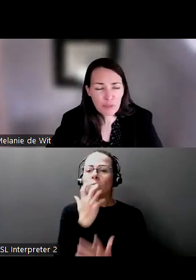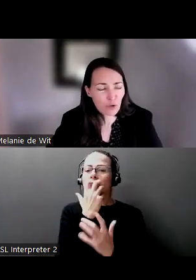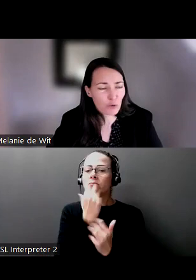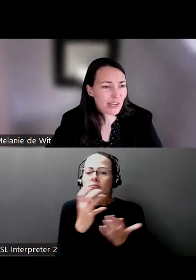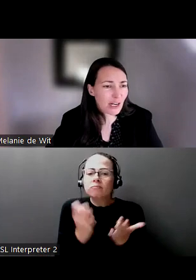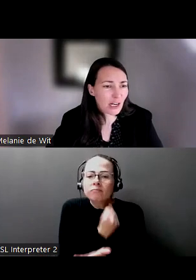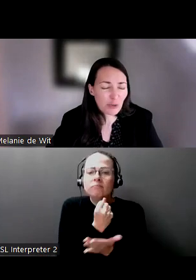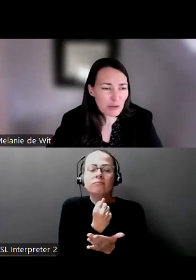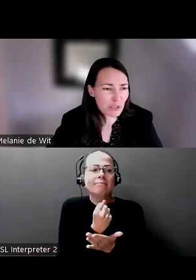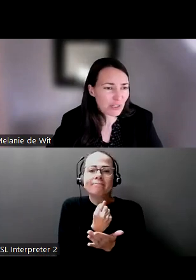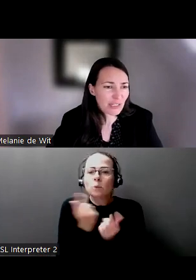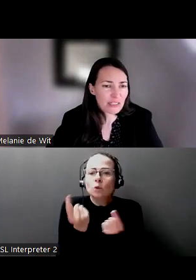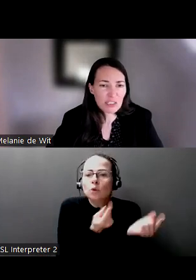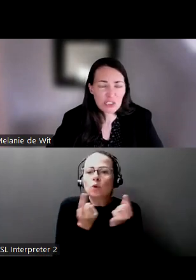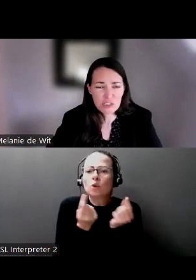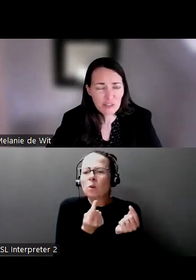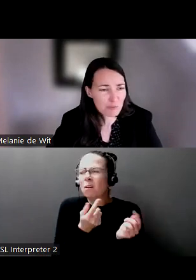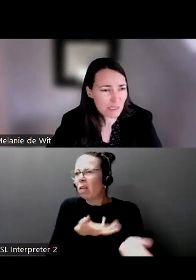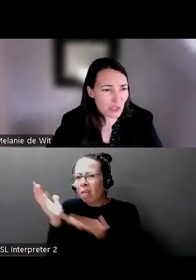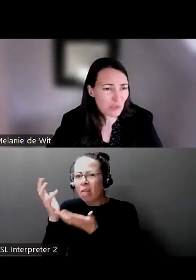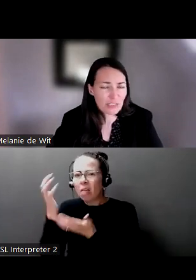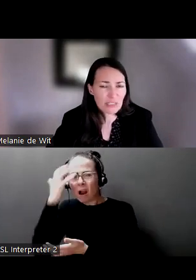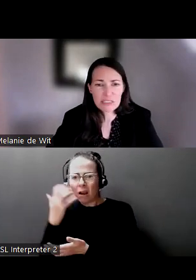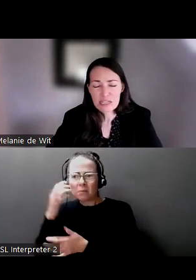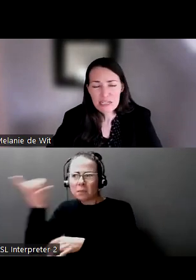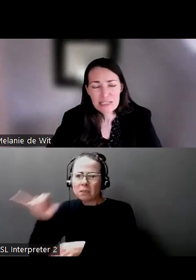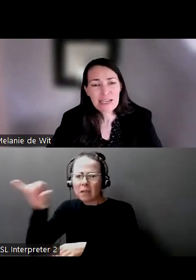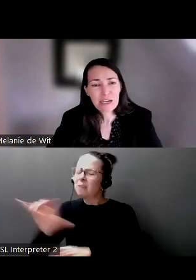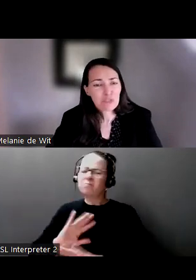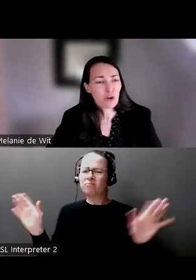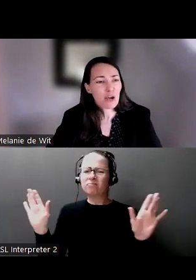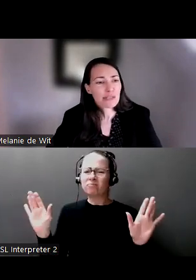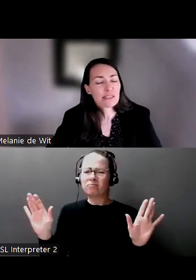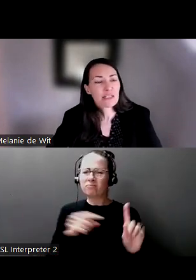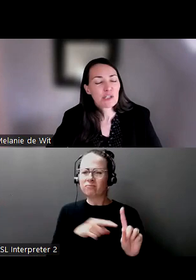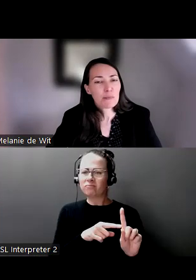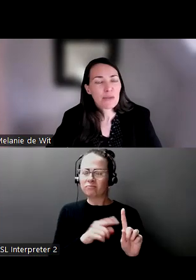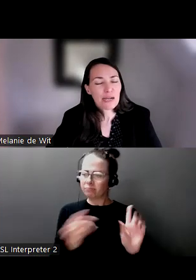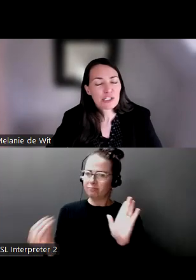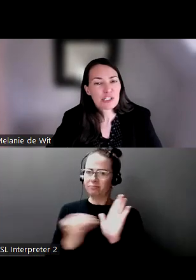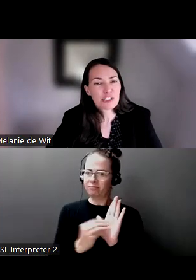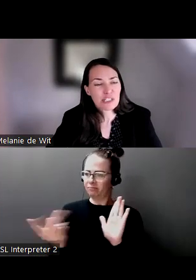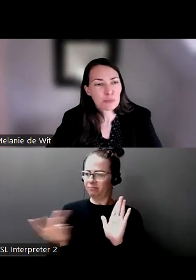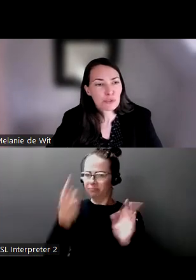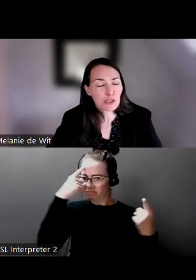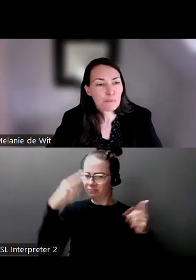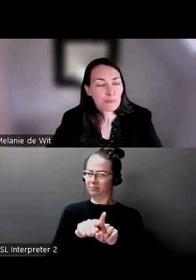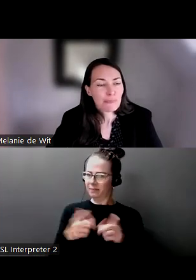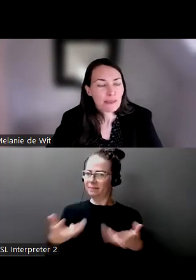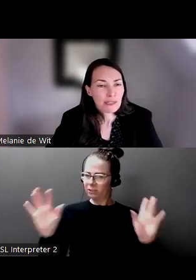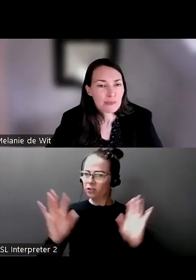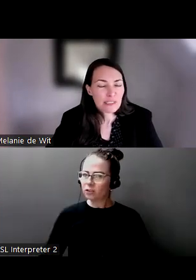home with home care around her kids. She's fine with Meals on Wheels. Now you've got, a much